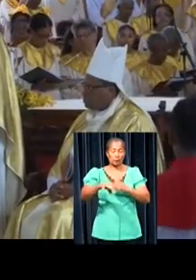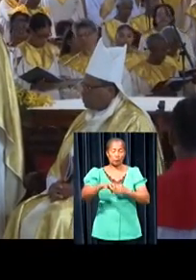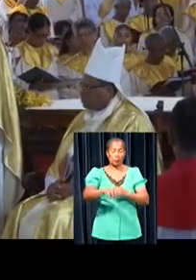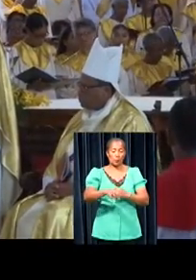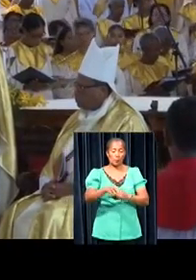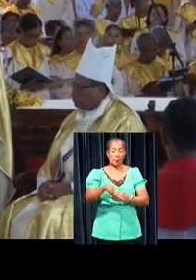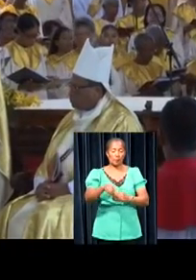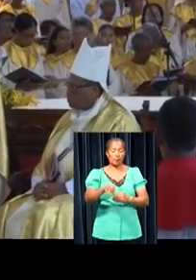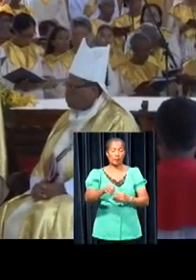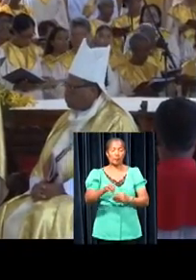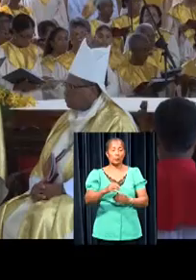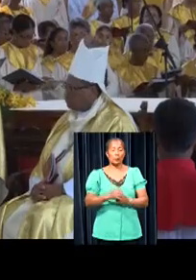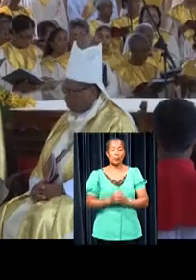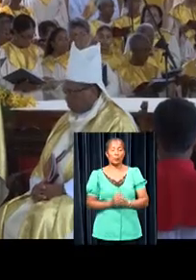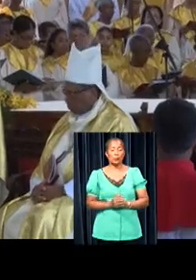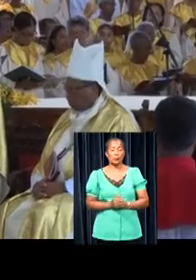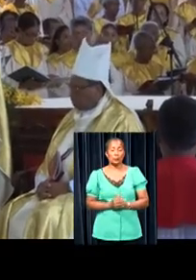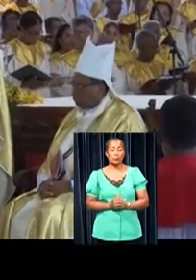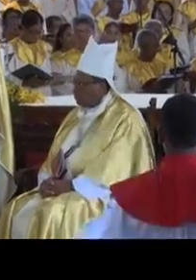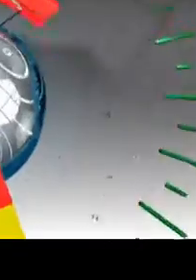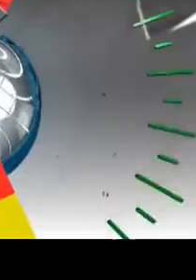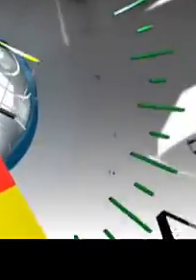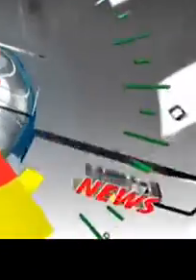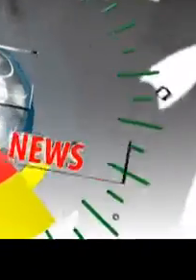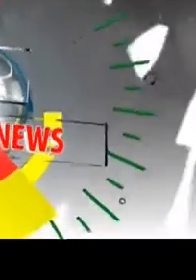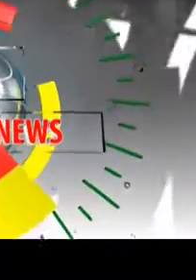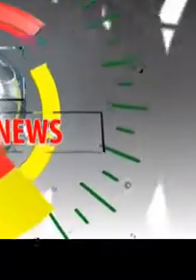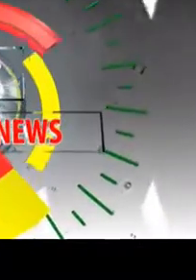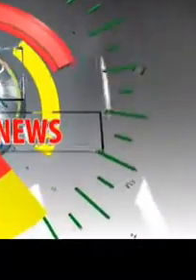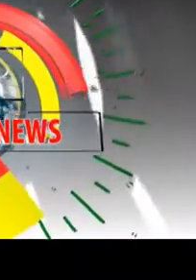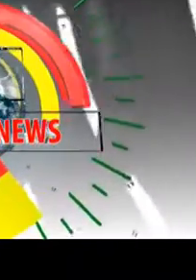Catholic Diocese of Paramaribo.